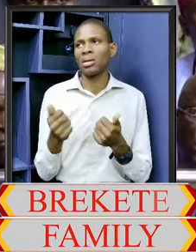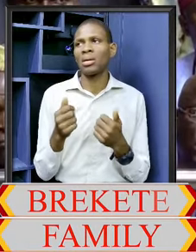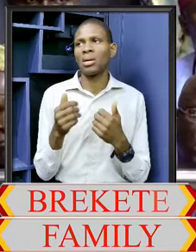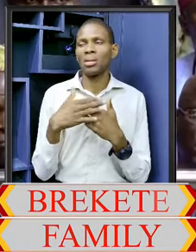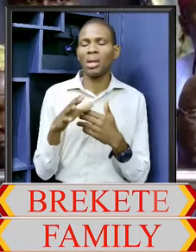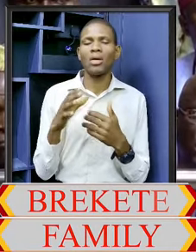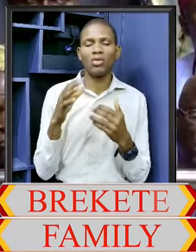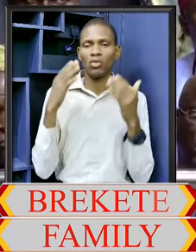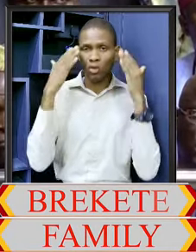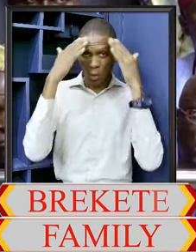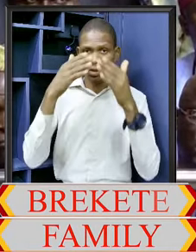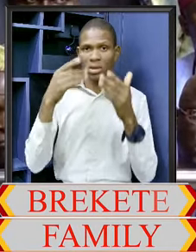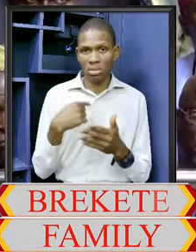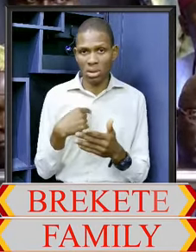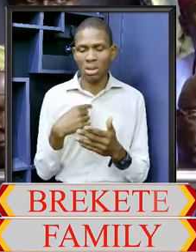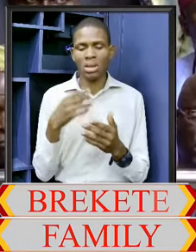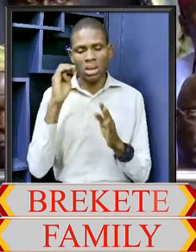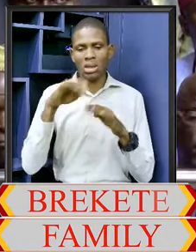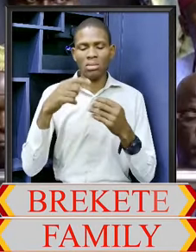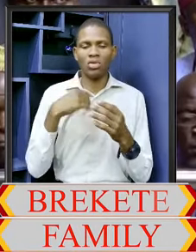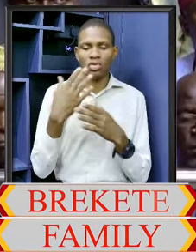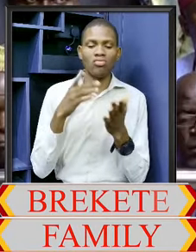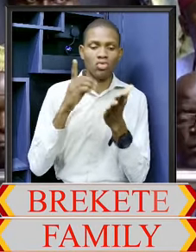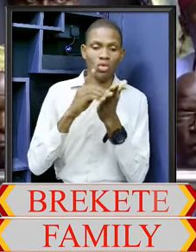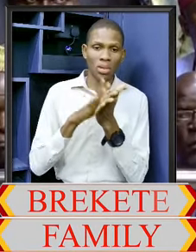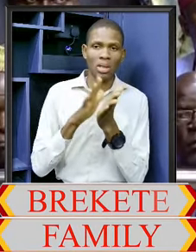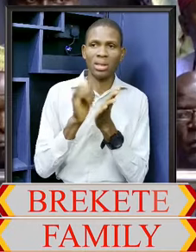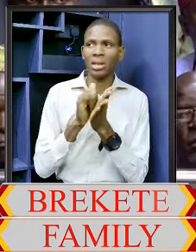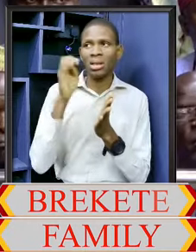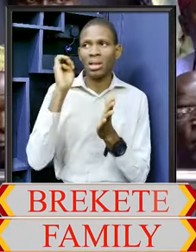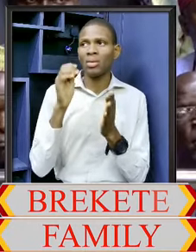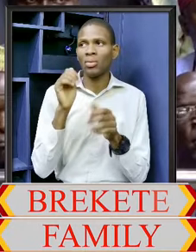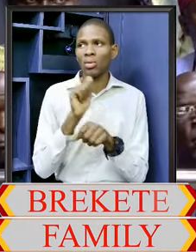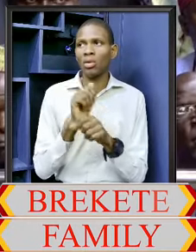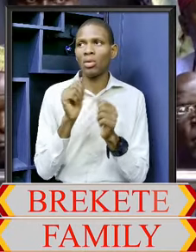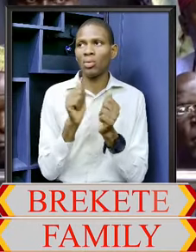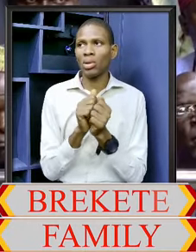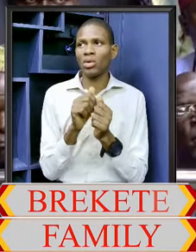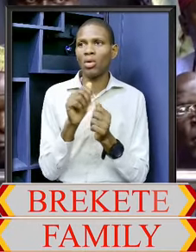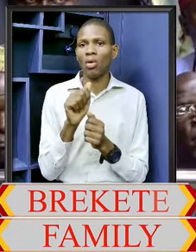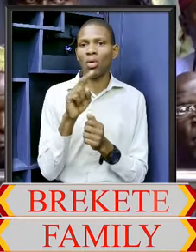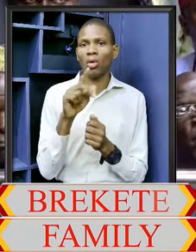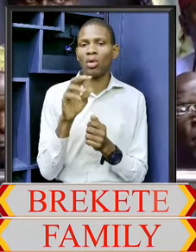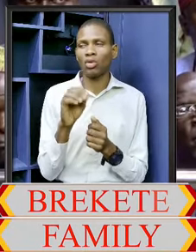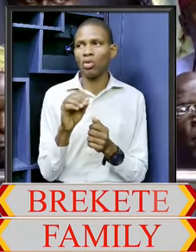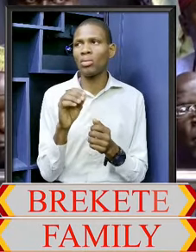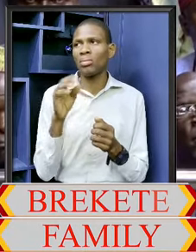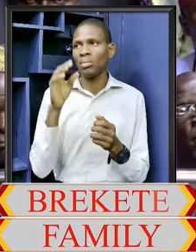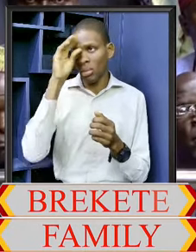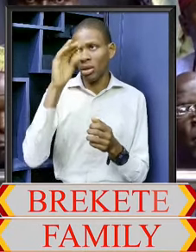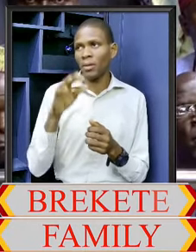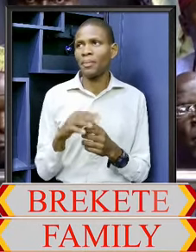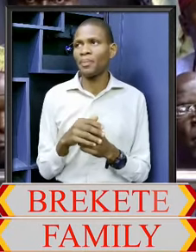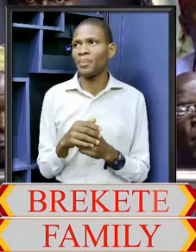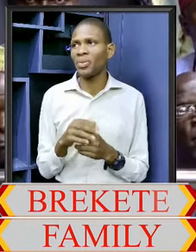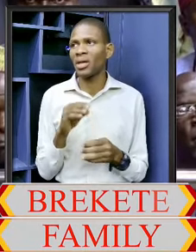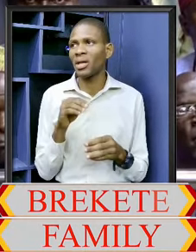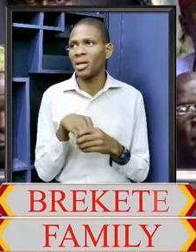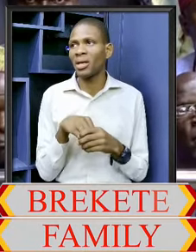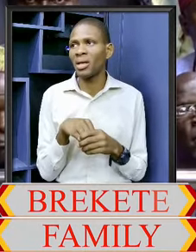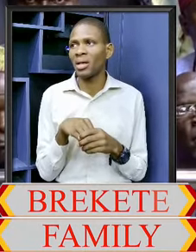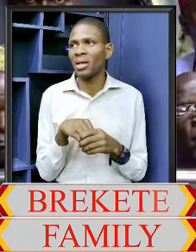after convincing me, he now gave me some document that he's working with an auto me in a Nevada. So in after where?